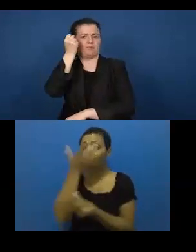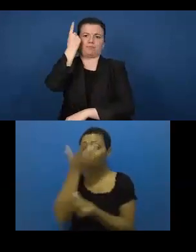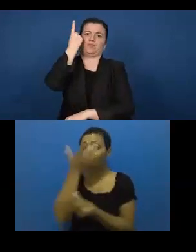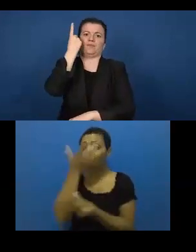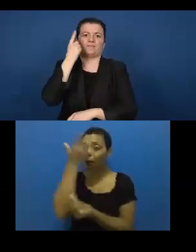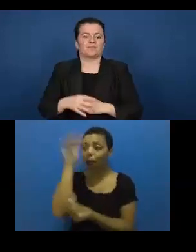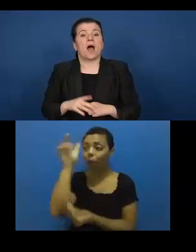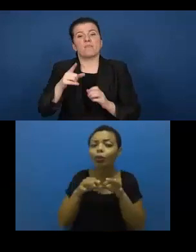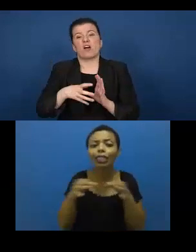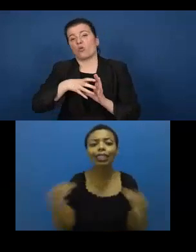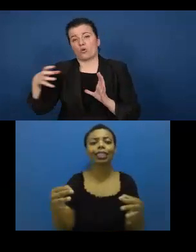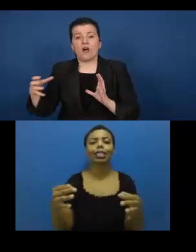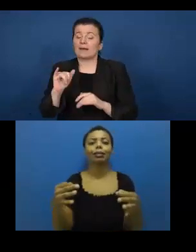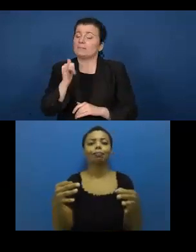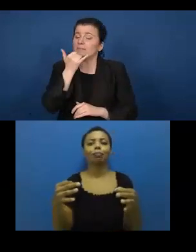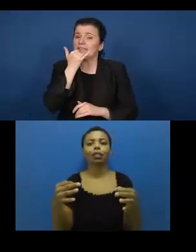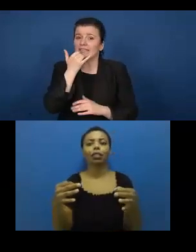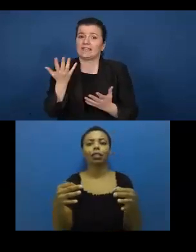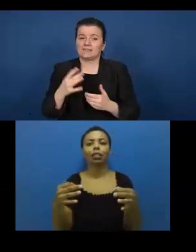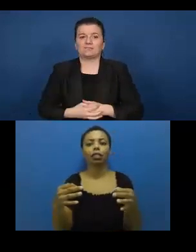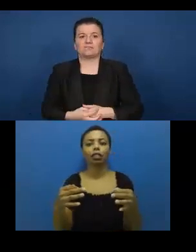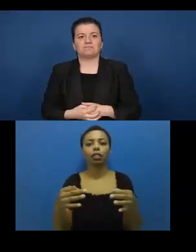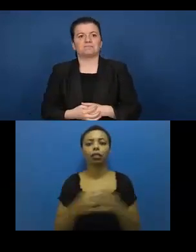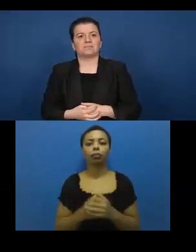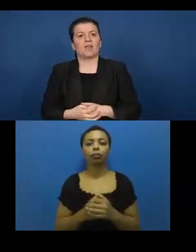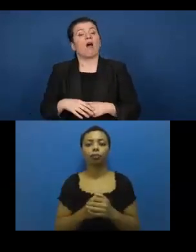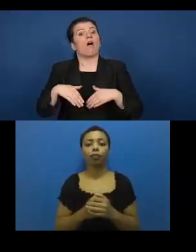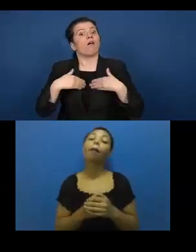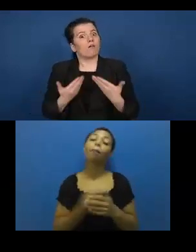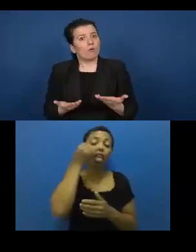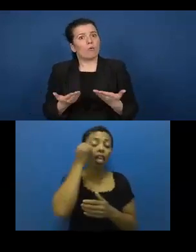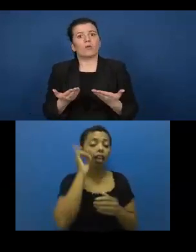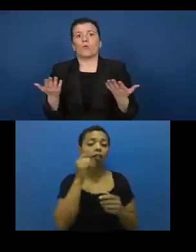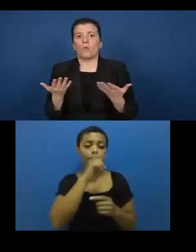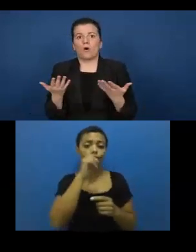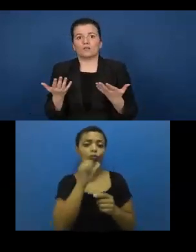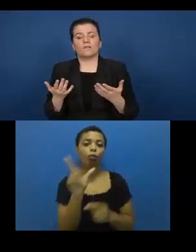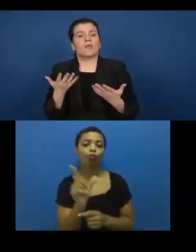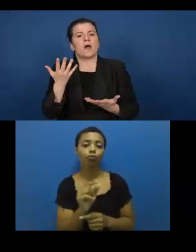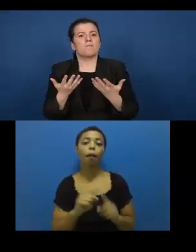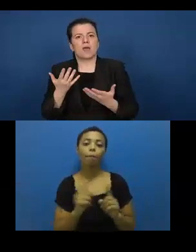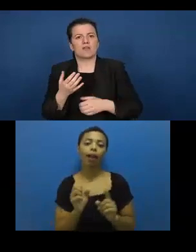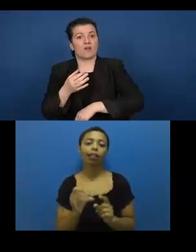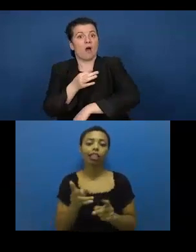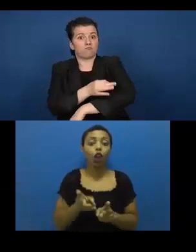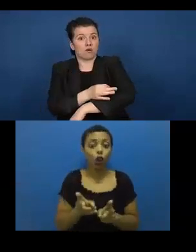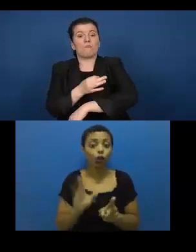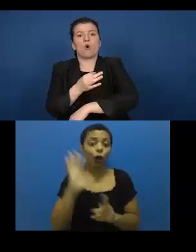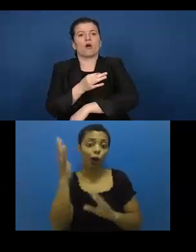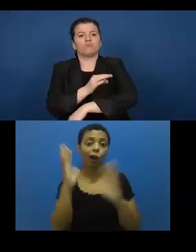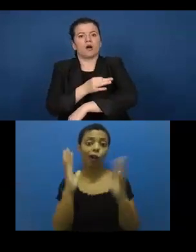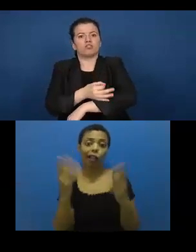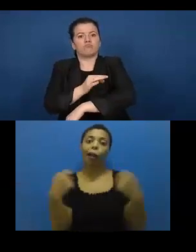mistakes. What we tested is what happens if you group the vibration pulses together. I am showing an example of that